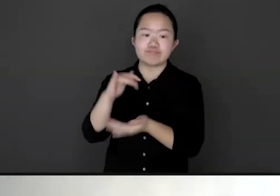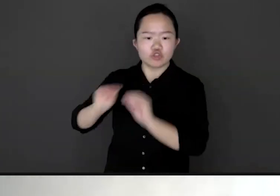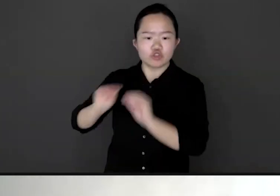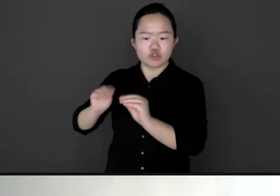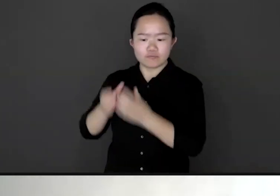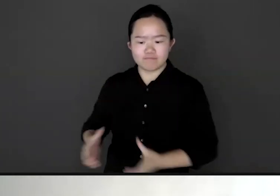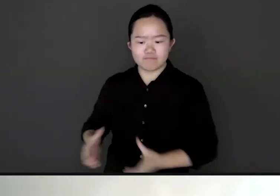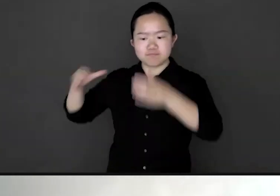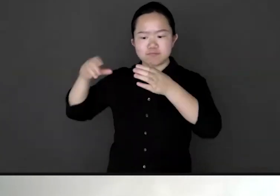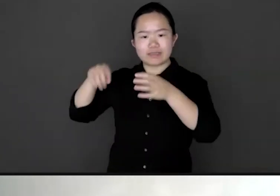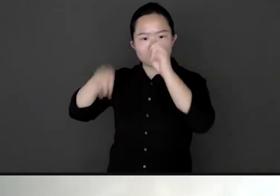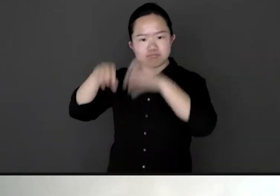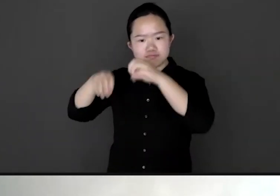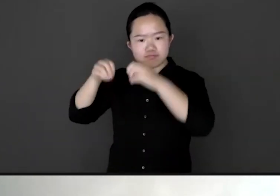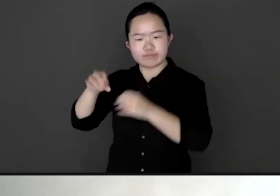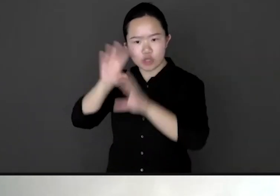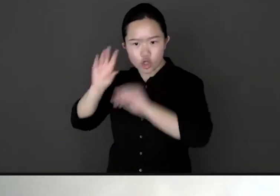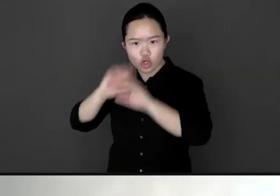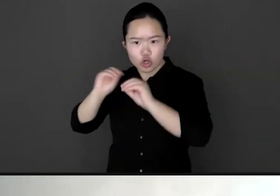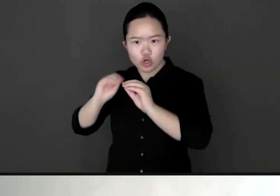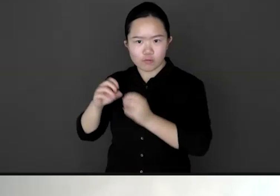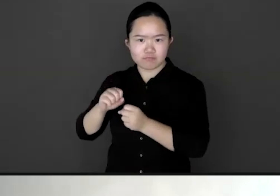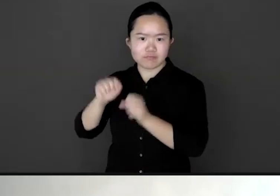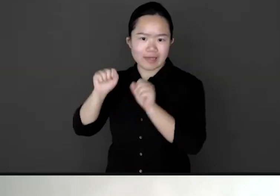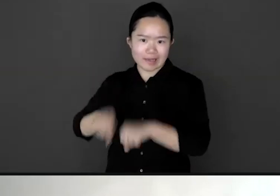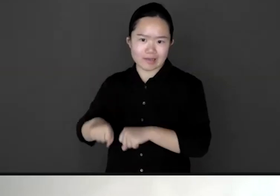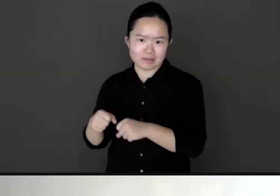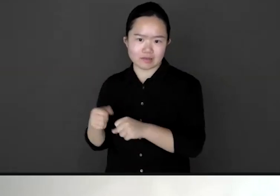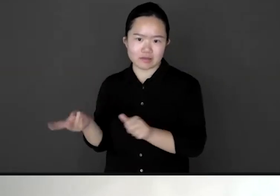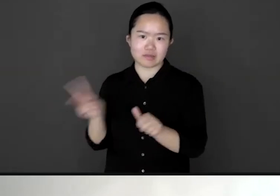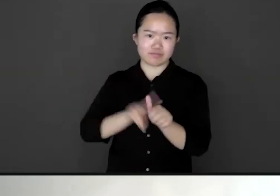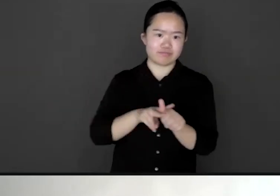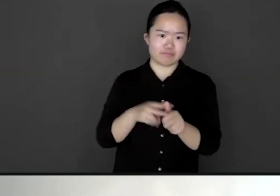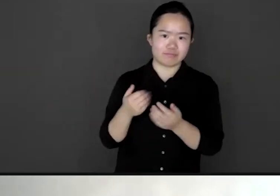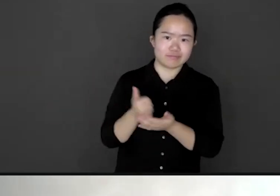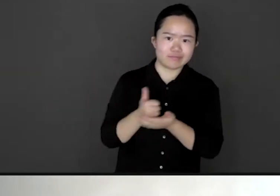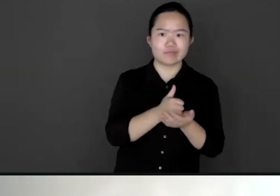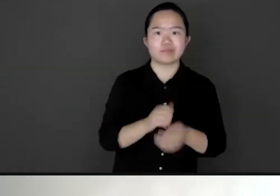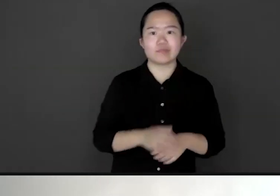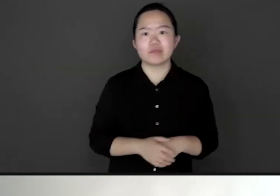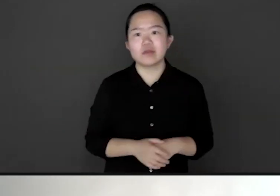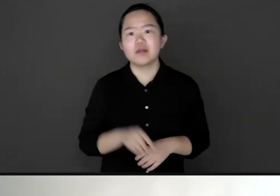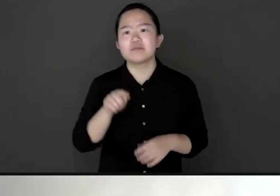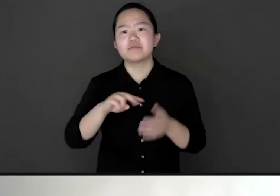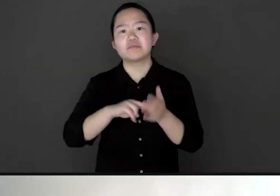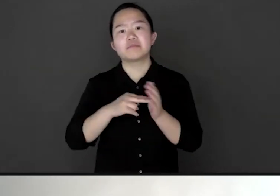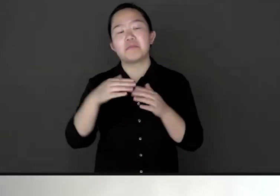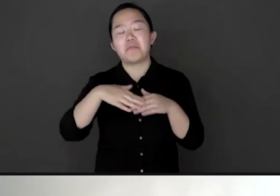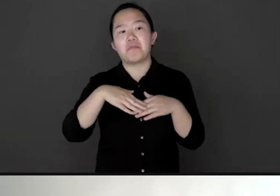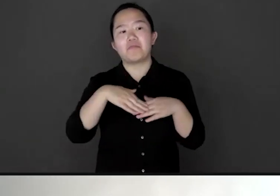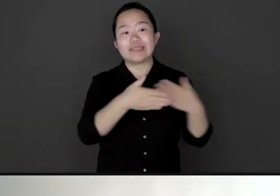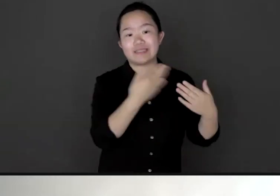love about it is that we're starting to model more accessibility to people. So if you look at the bottom of a Word document or any office document, you've